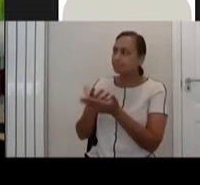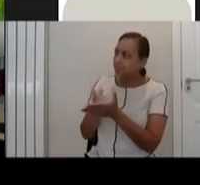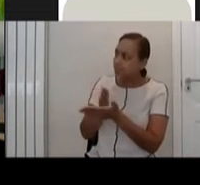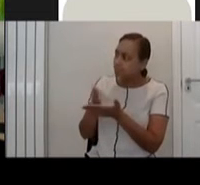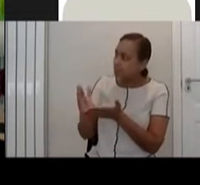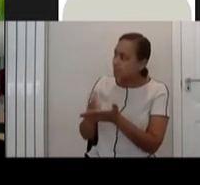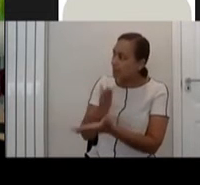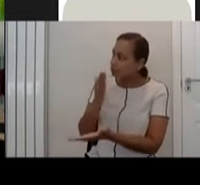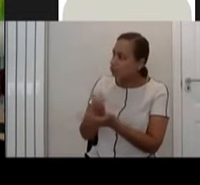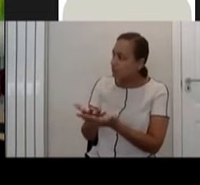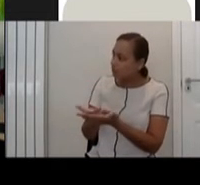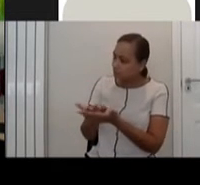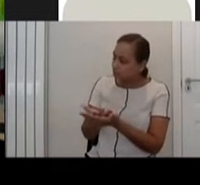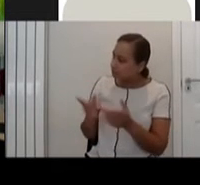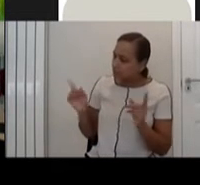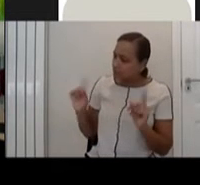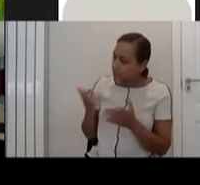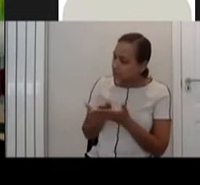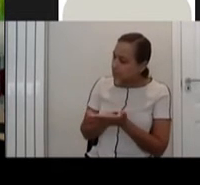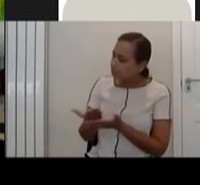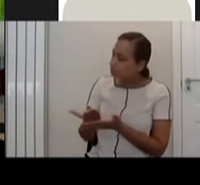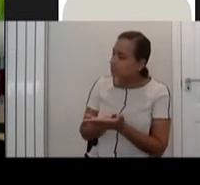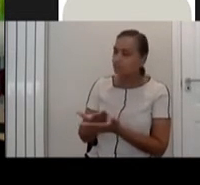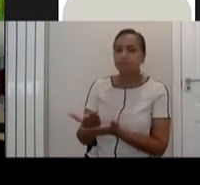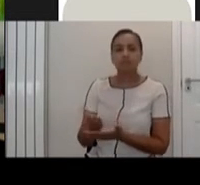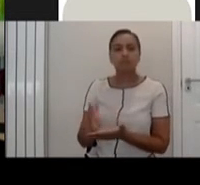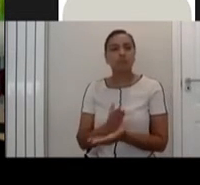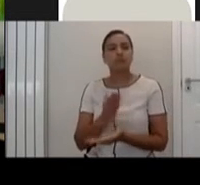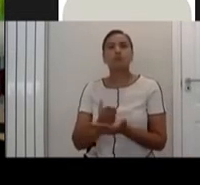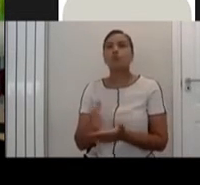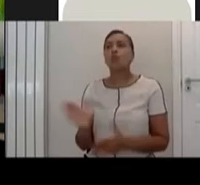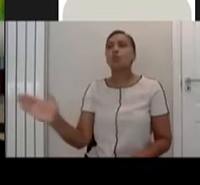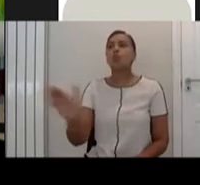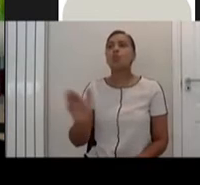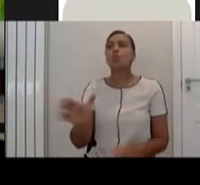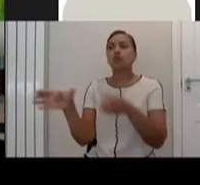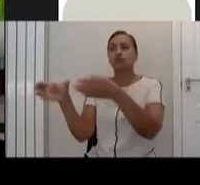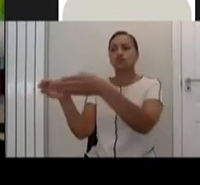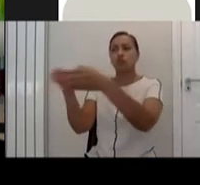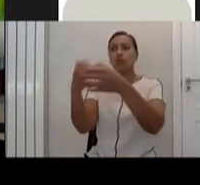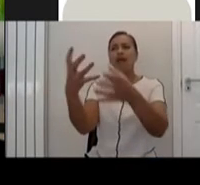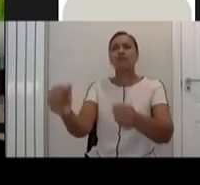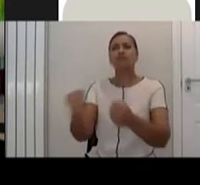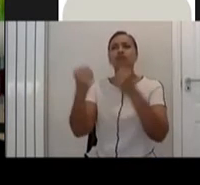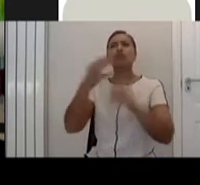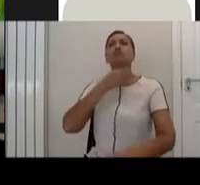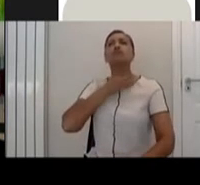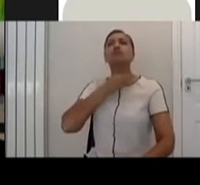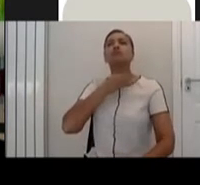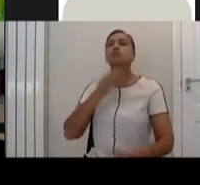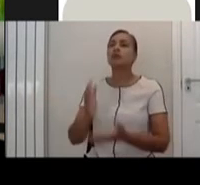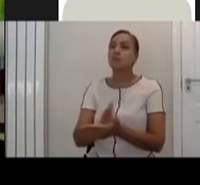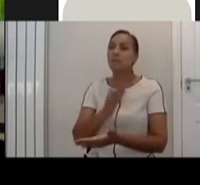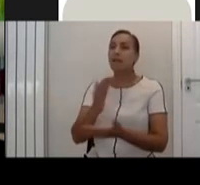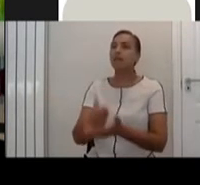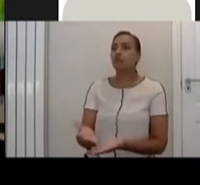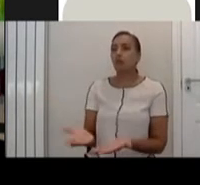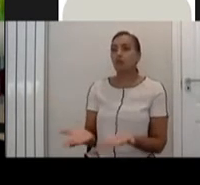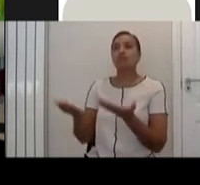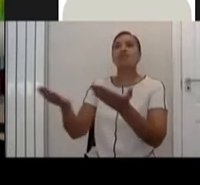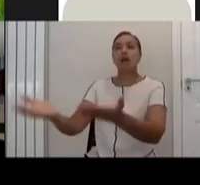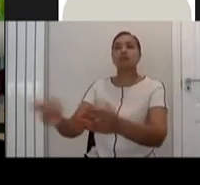that amongst our risk groups, flu vaccination coverage is as high as